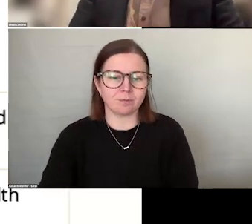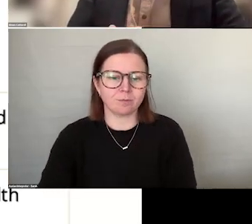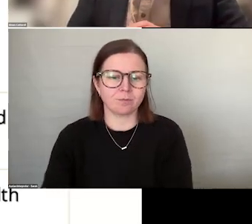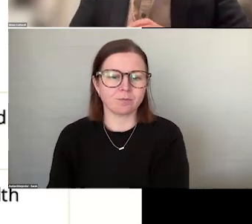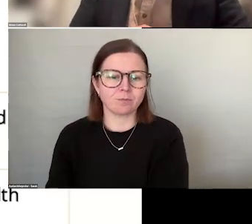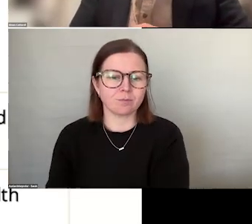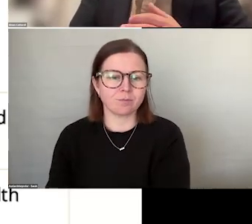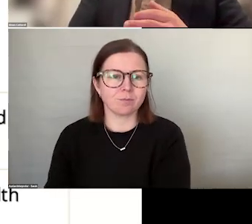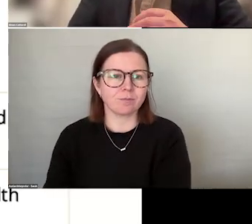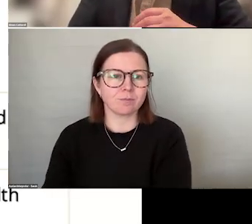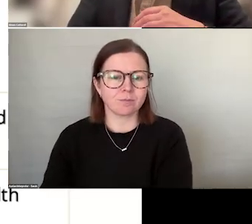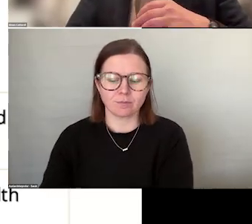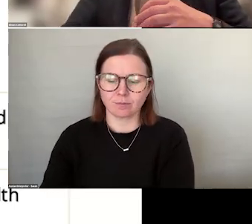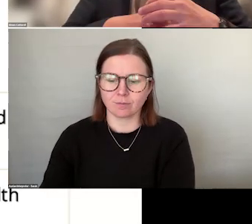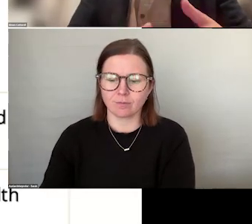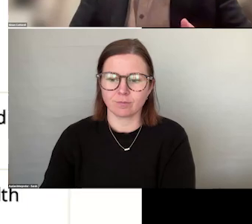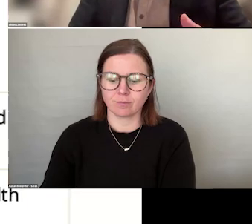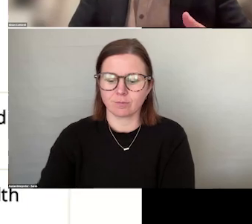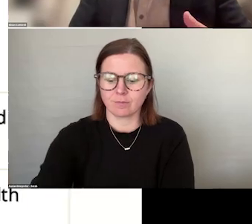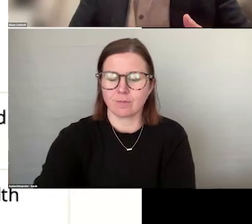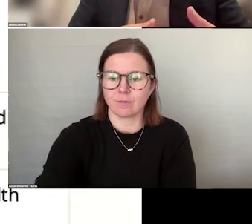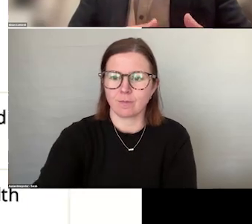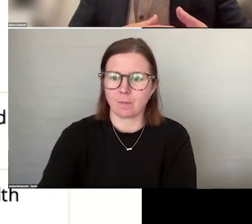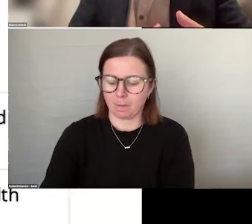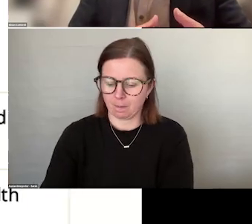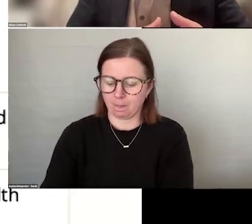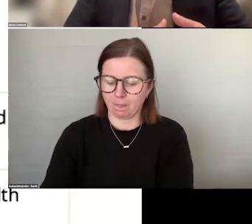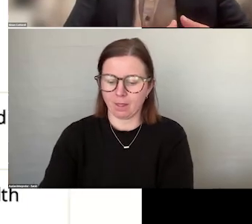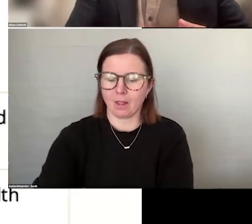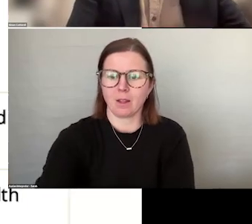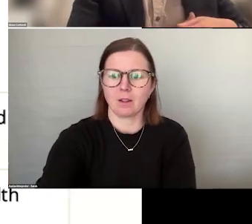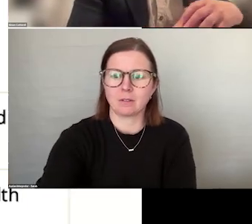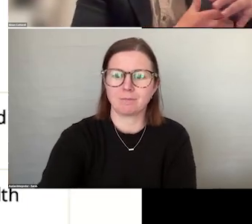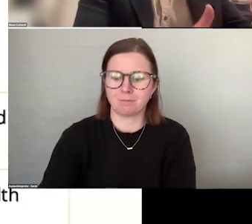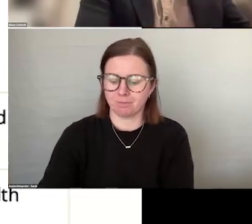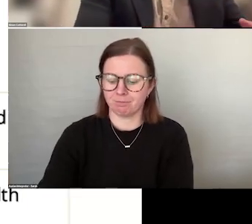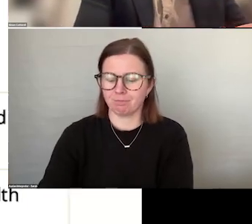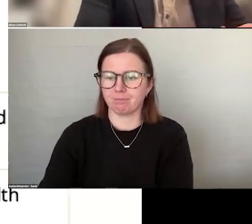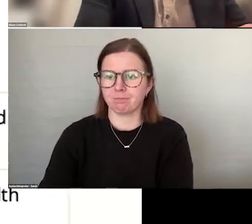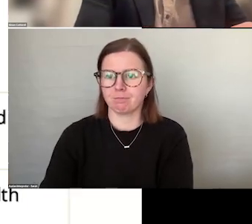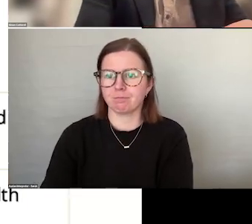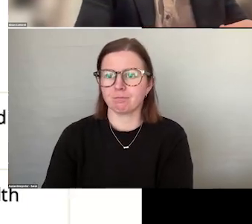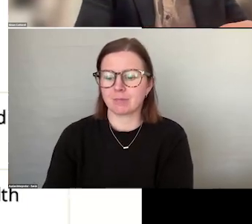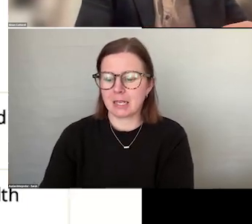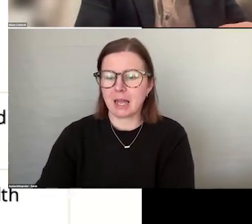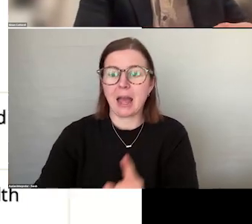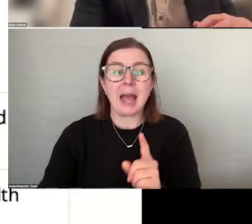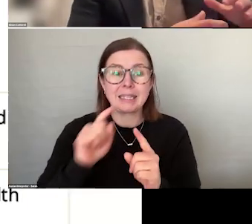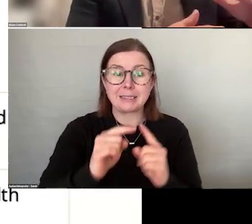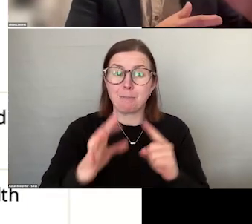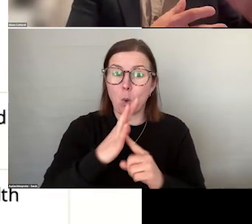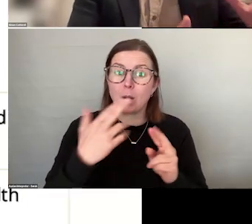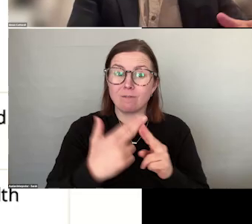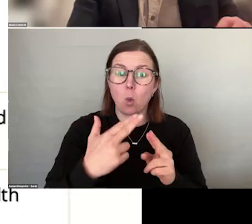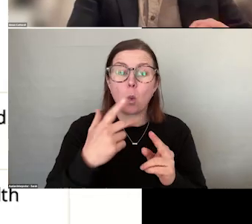would say it's particularly important for adults with intellectual disability. Many kids with